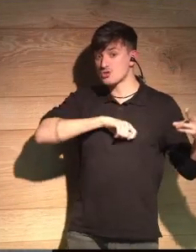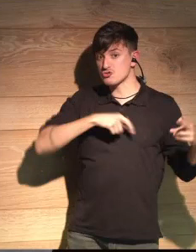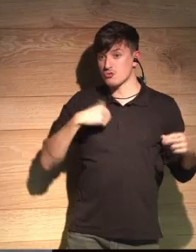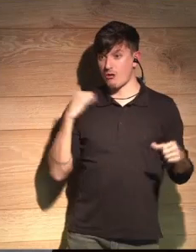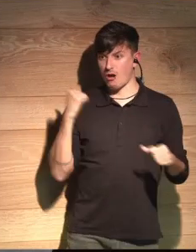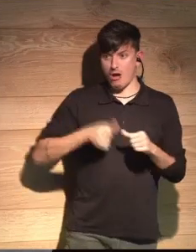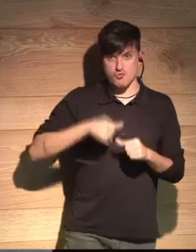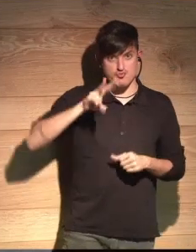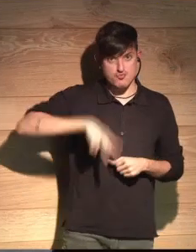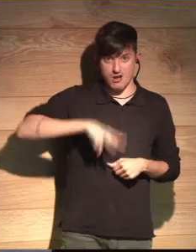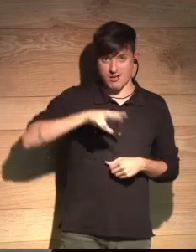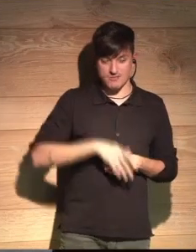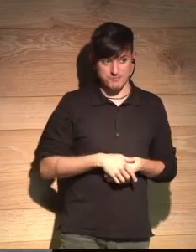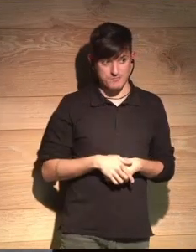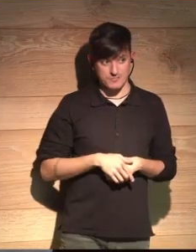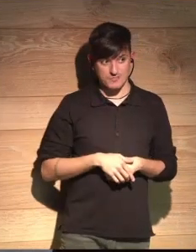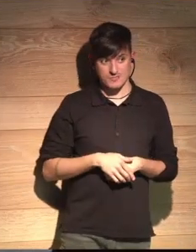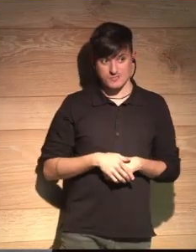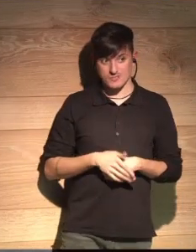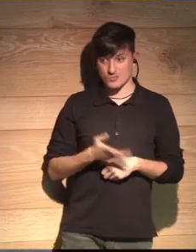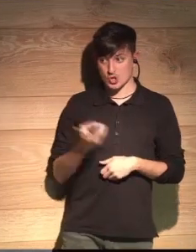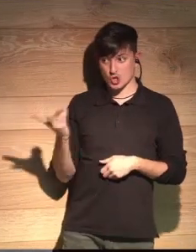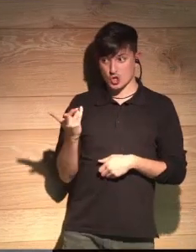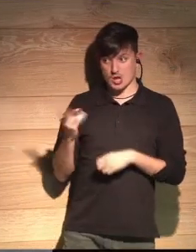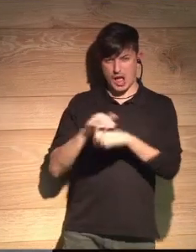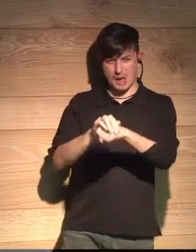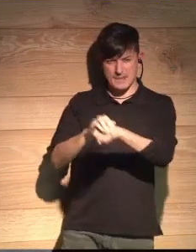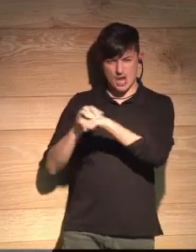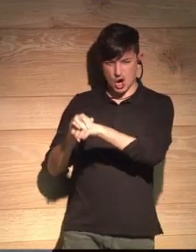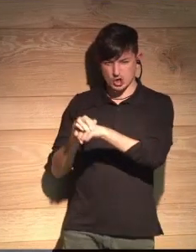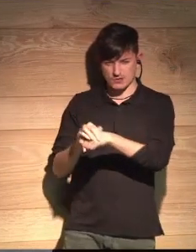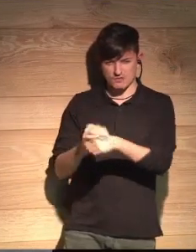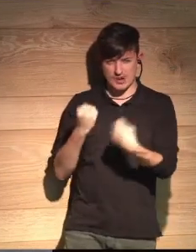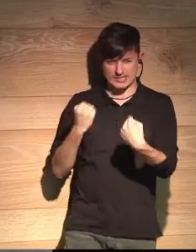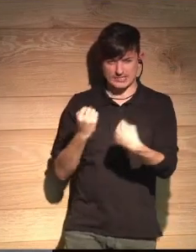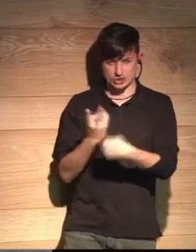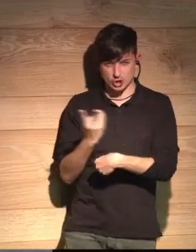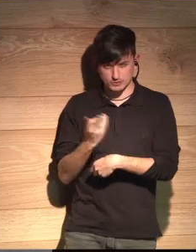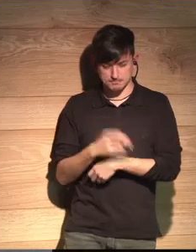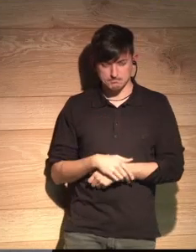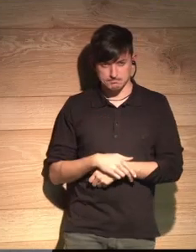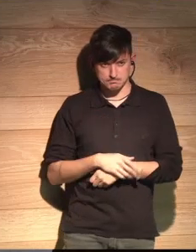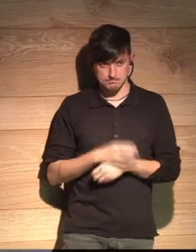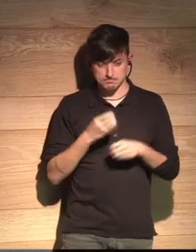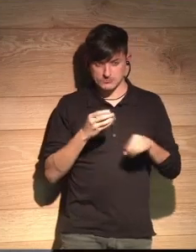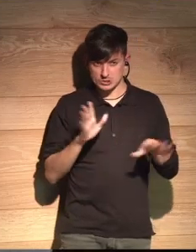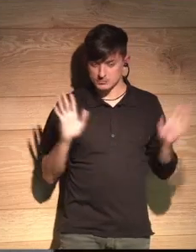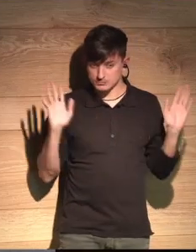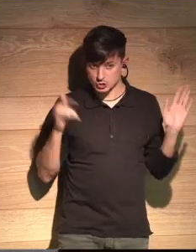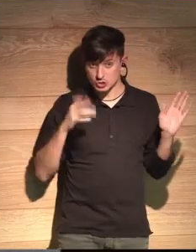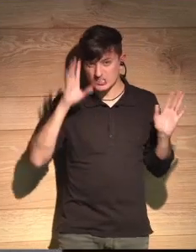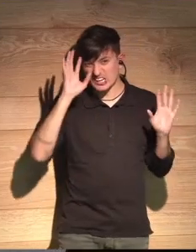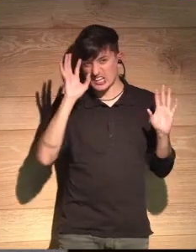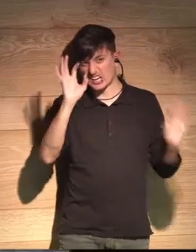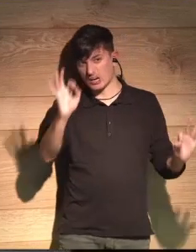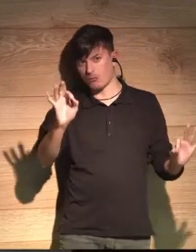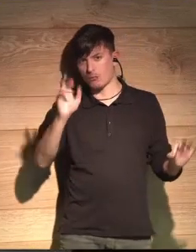spoken publicly in Spanish. Let's see if I can do it. So they are two big friends, great friends.